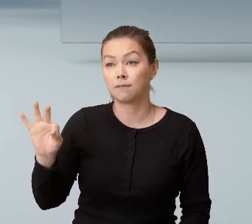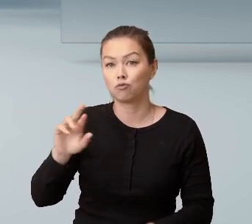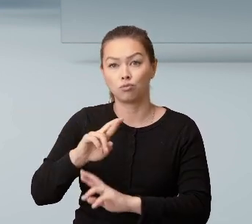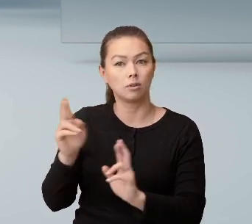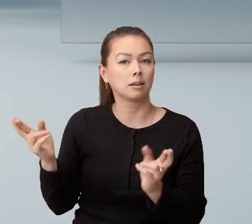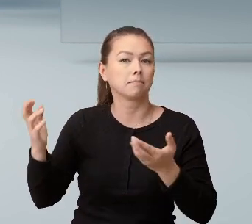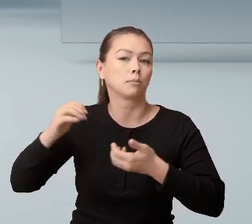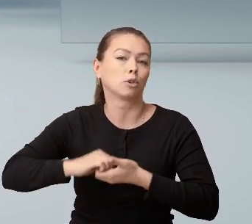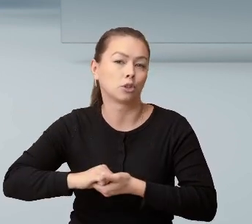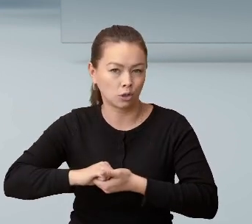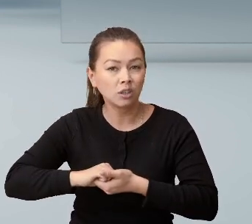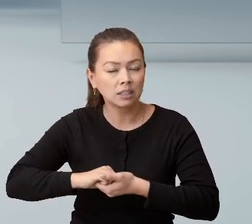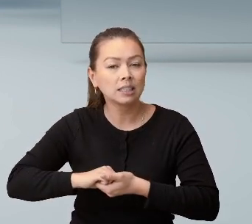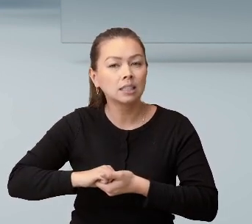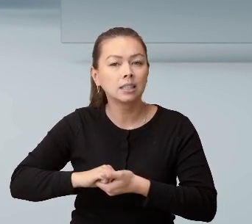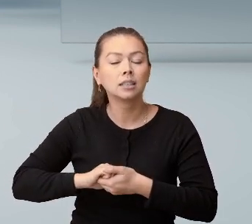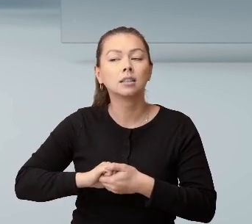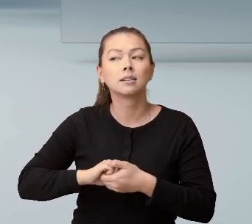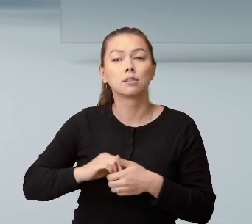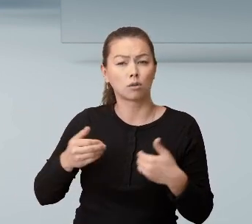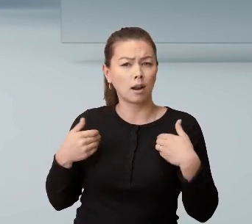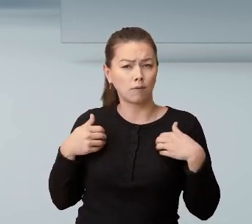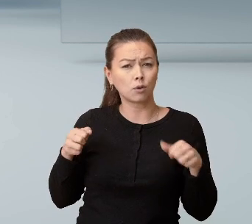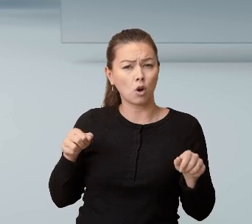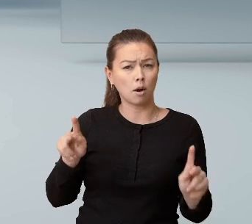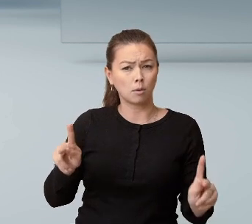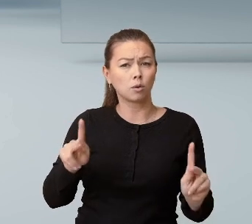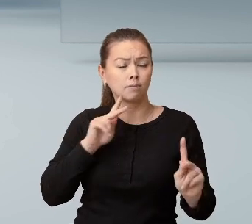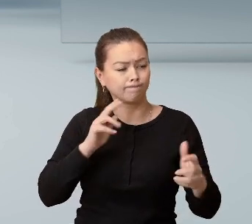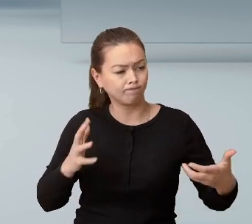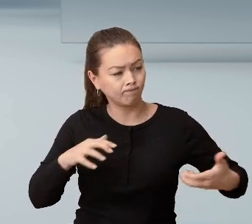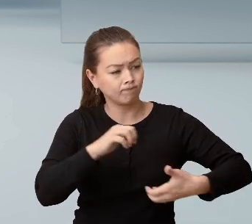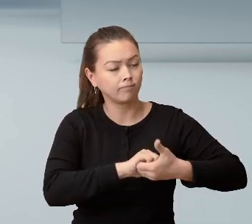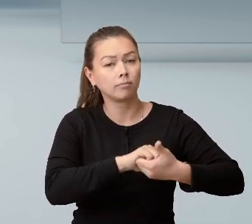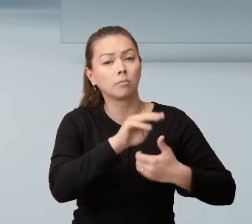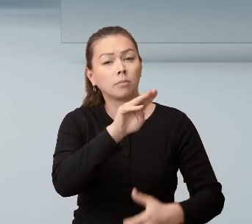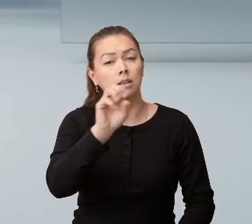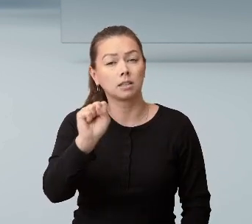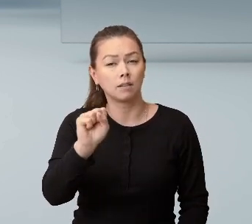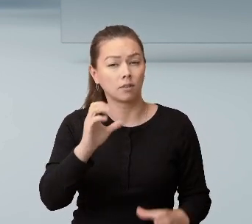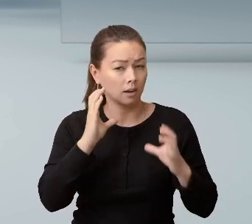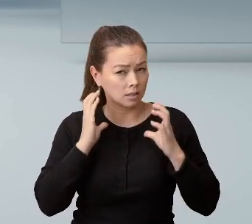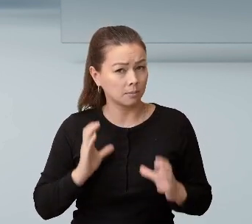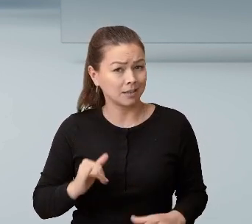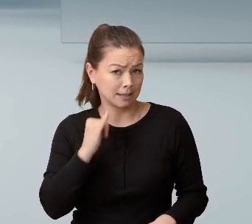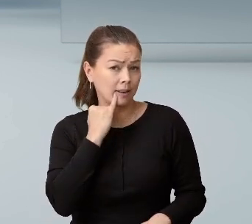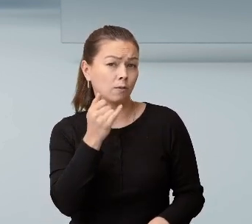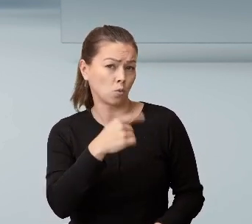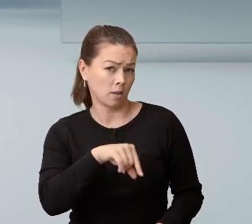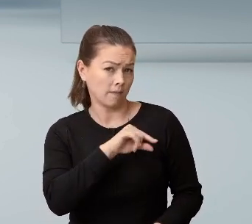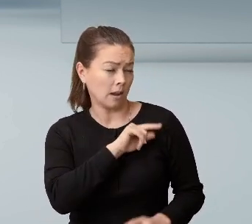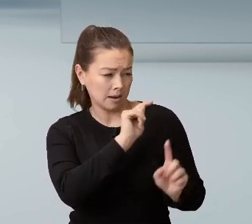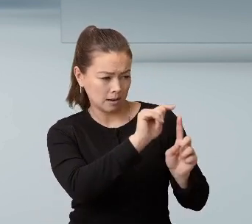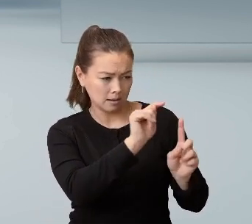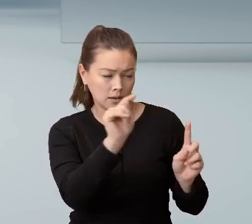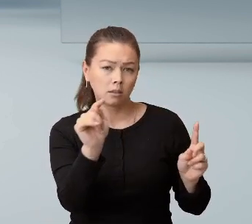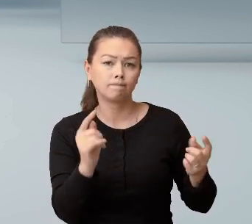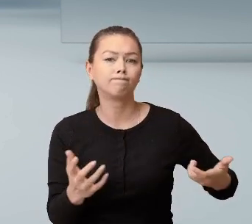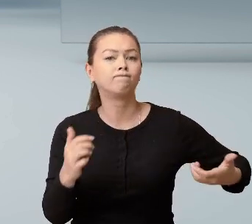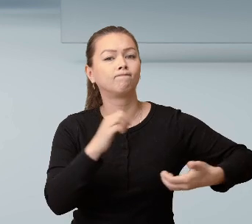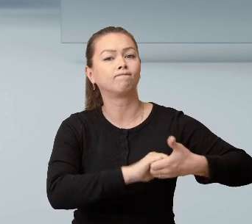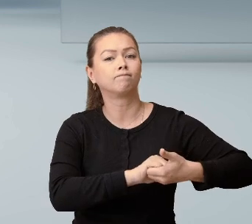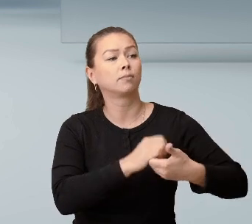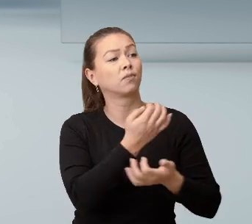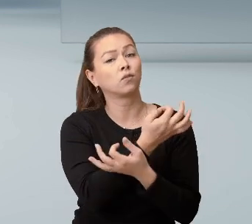ESIF ready partner. And we have the opportunity to be able to provide to our eligible Microsoft